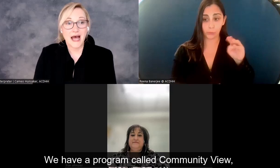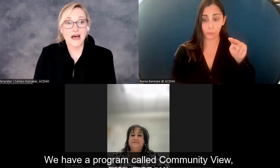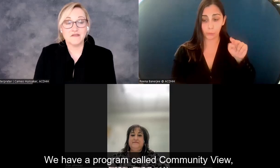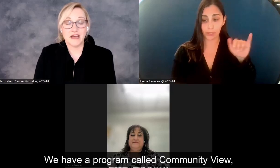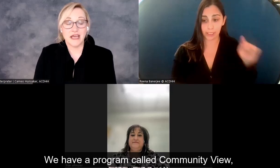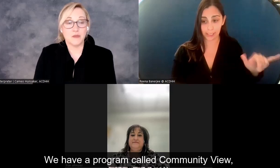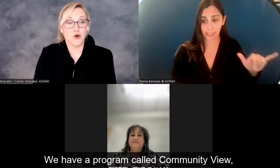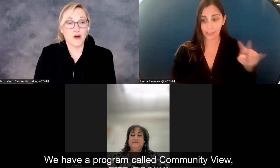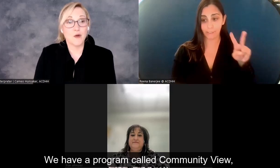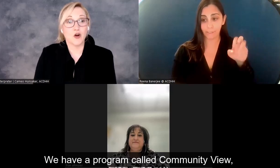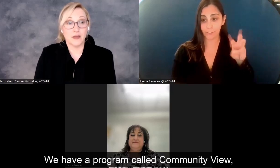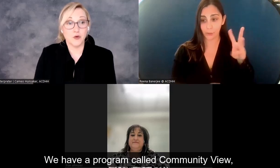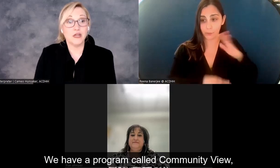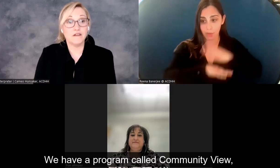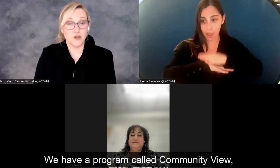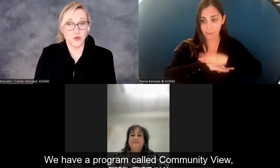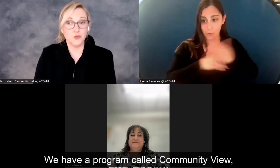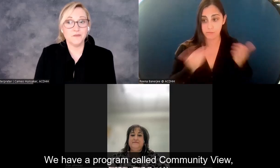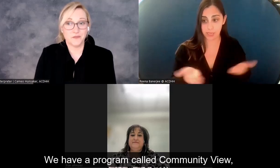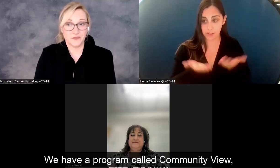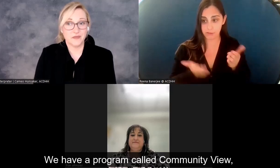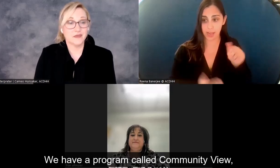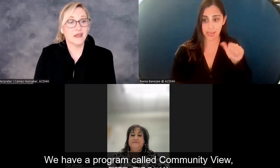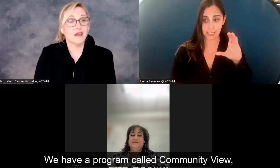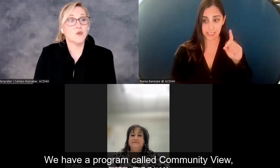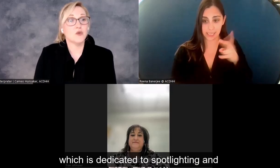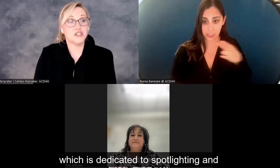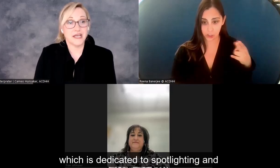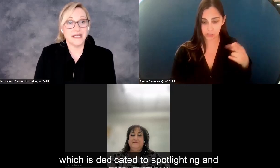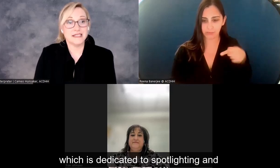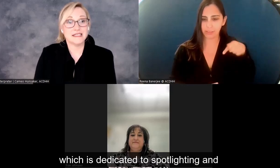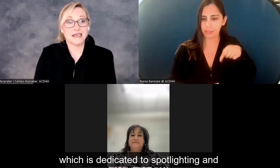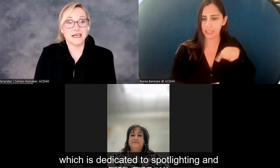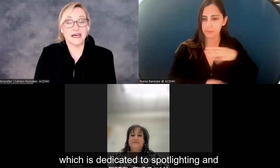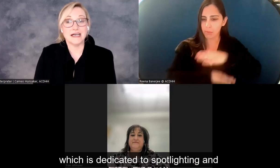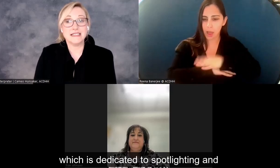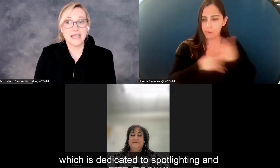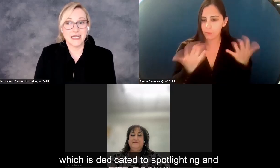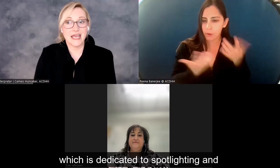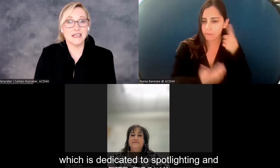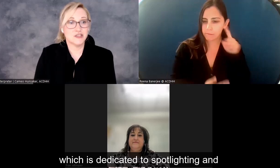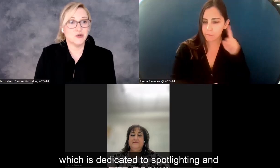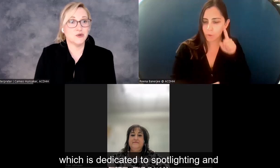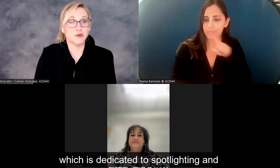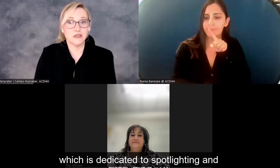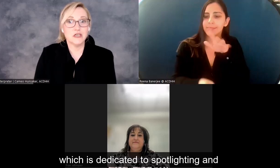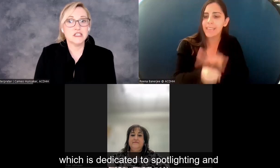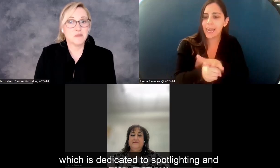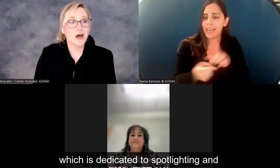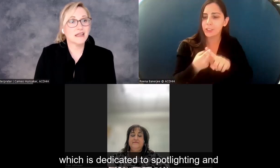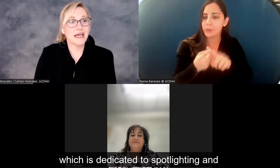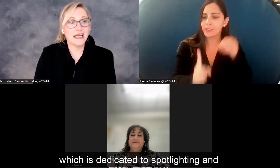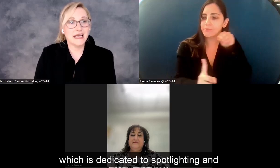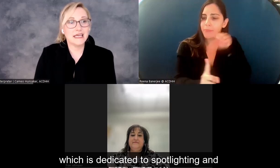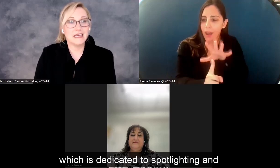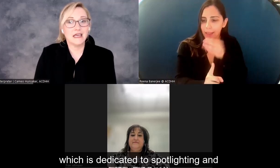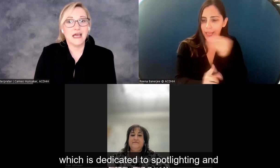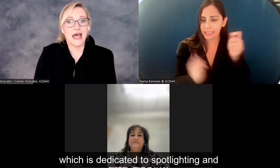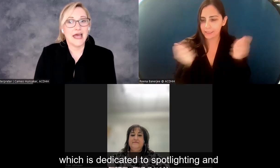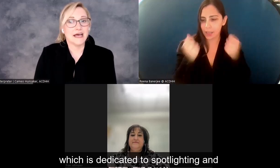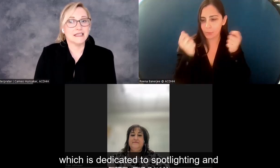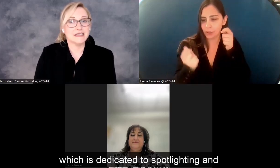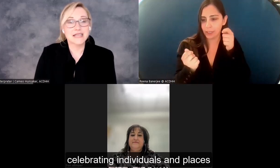We have a program called Community View, which is dedicated to